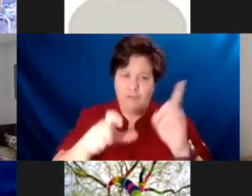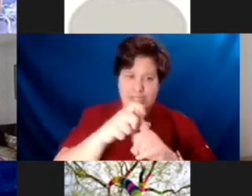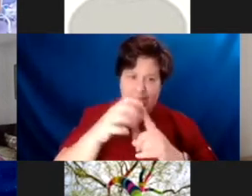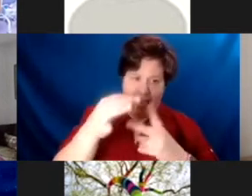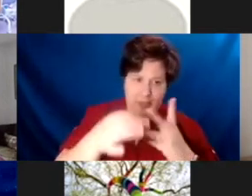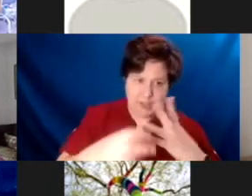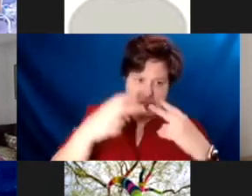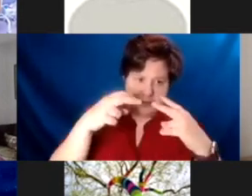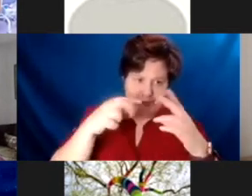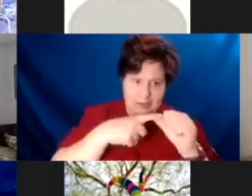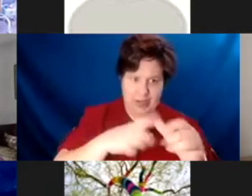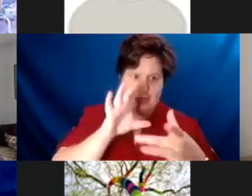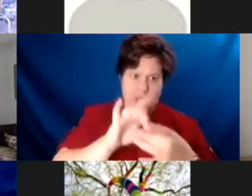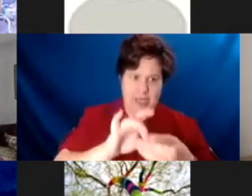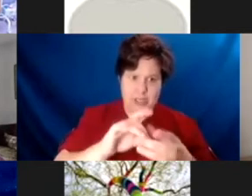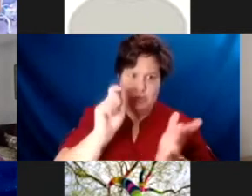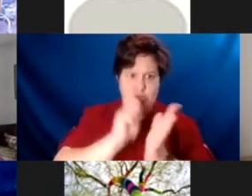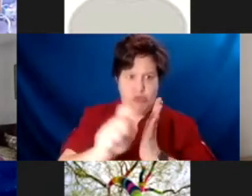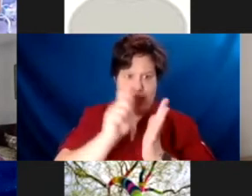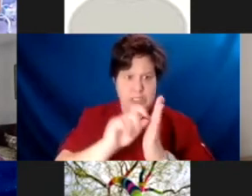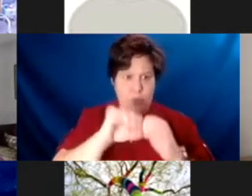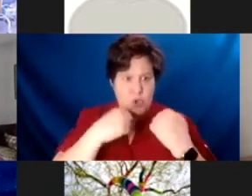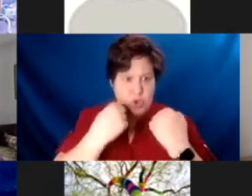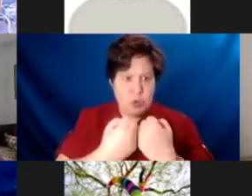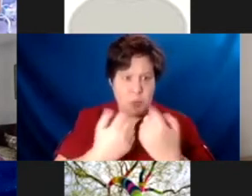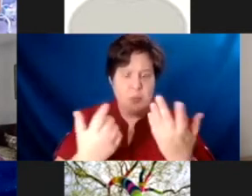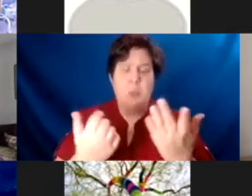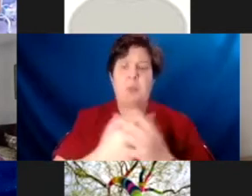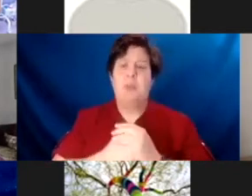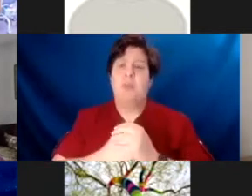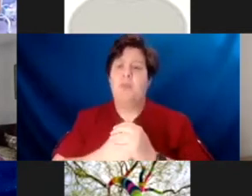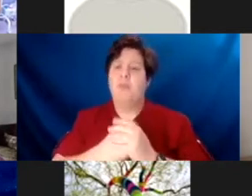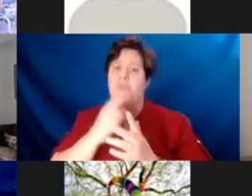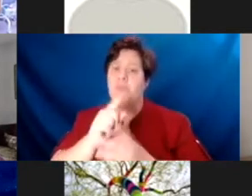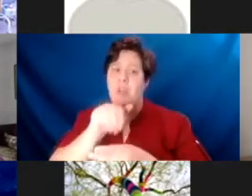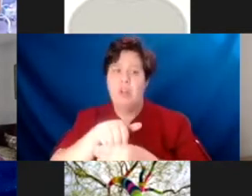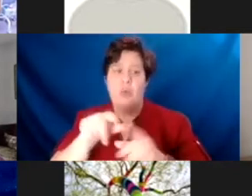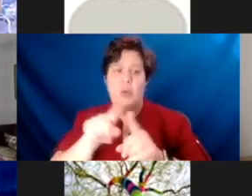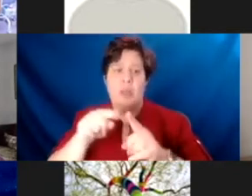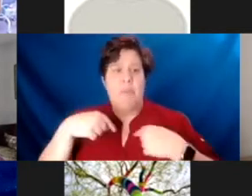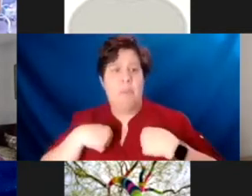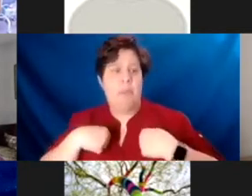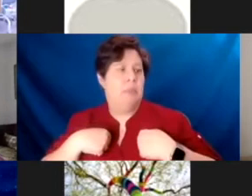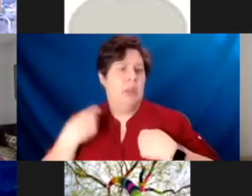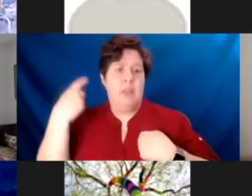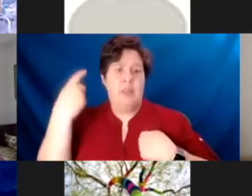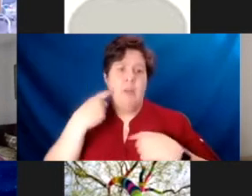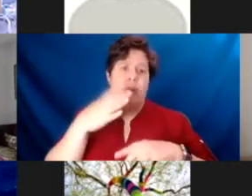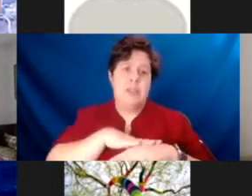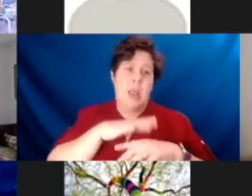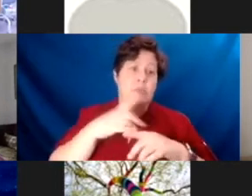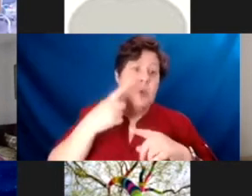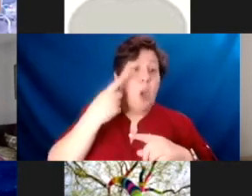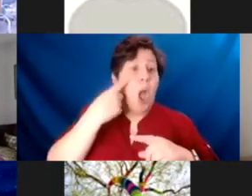could work around, you know, a writing workshop. Kind of would that include, you know, me factoring in time to play with